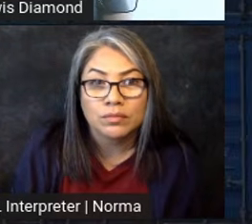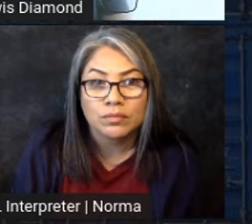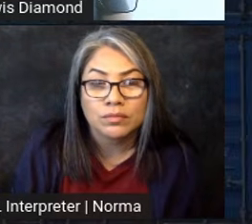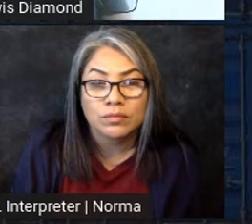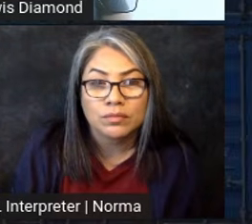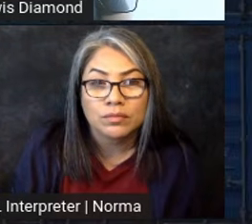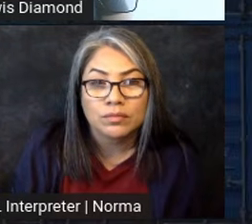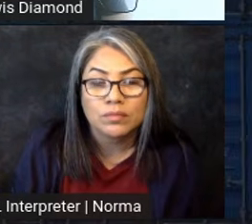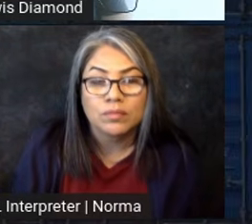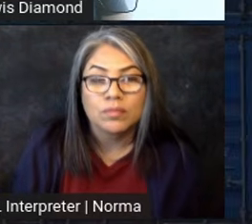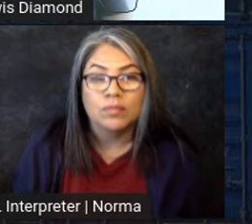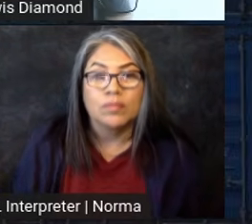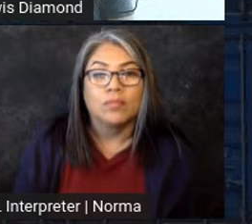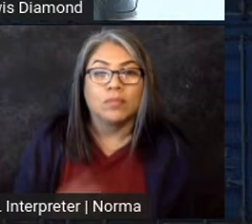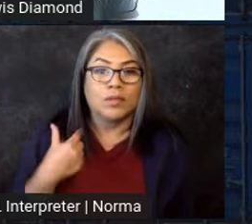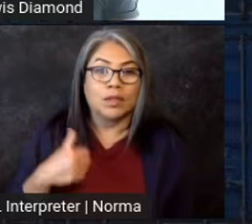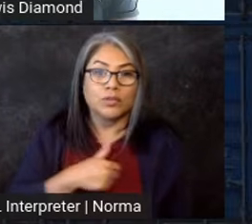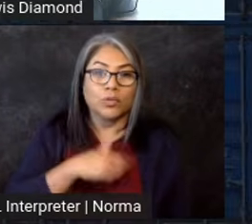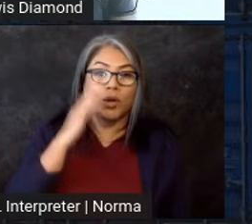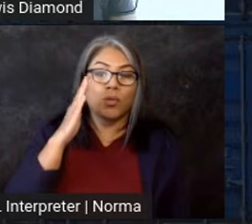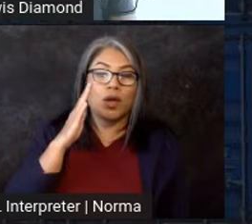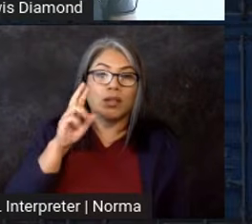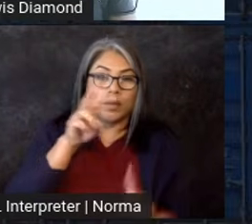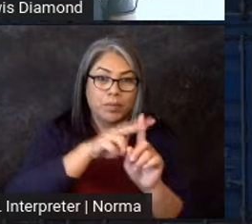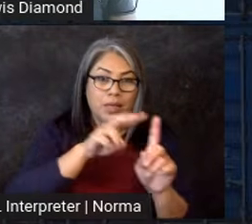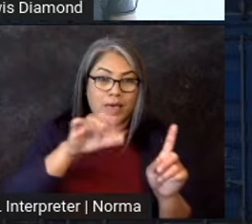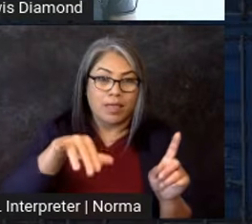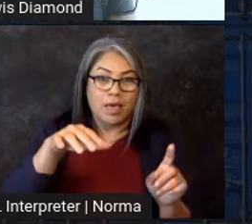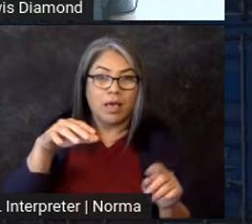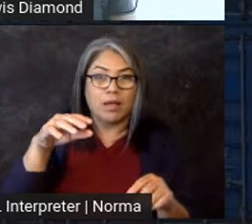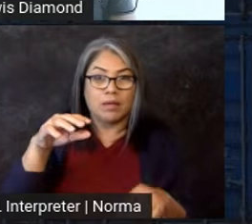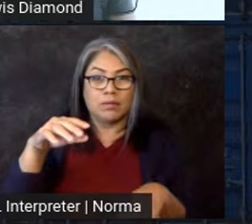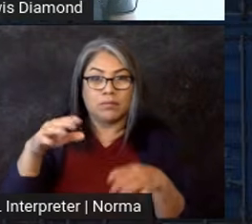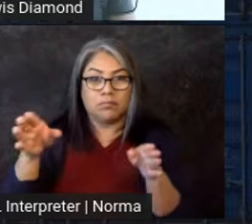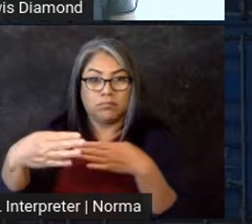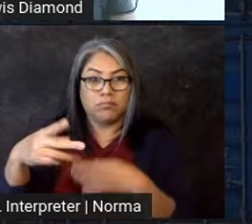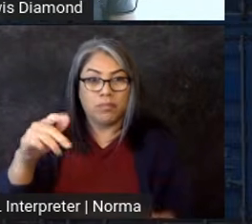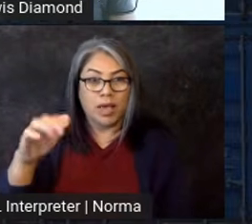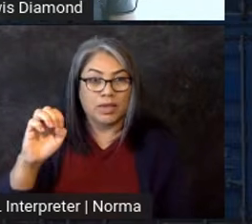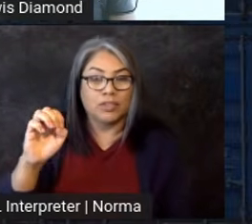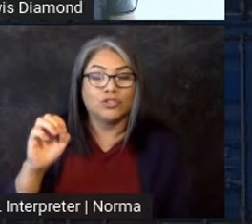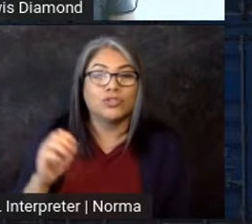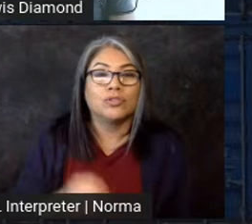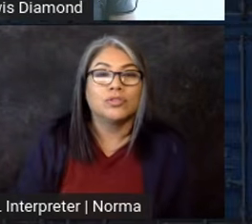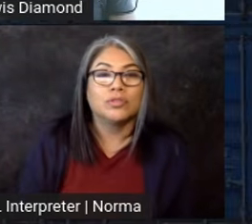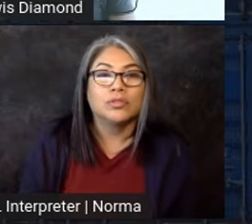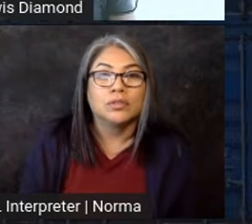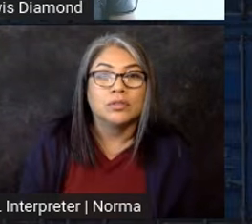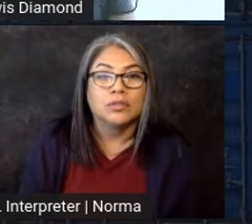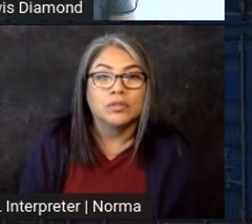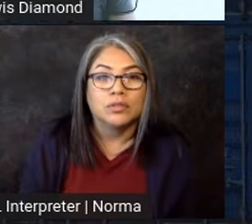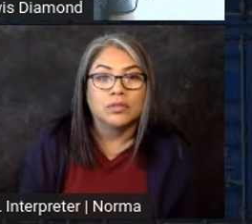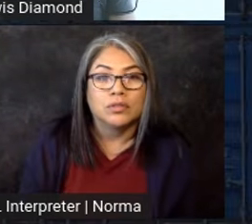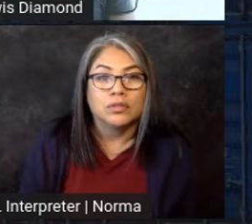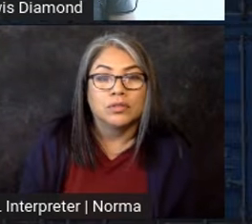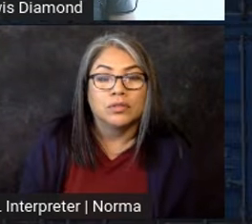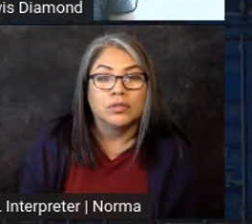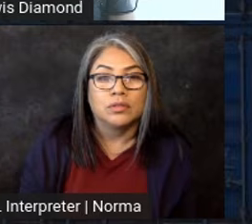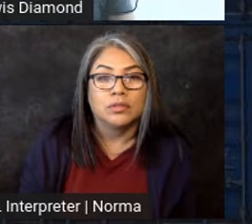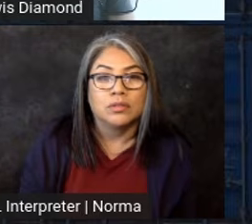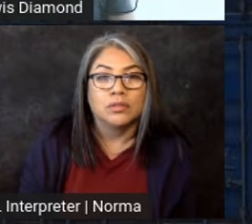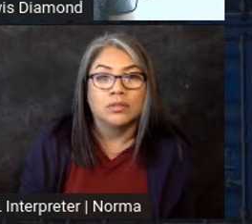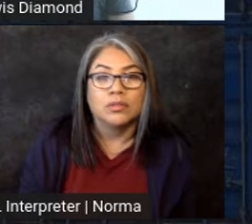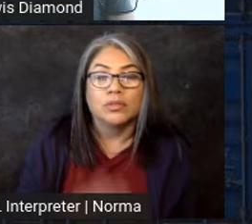So we'll go ahead and apply that package. And what this will do is essentially just